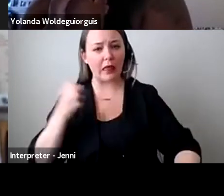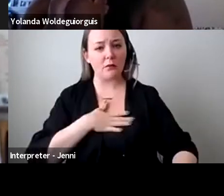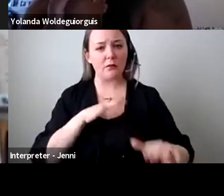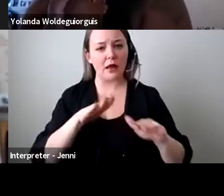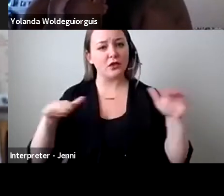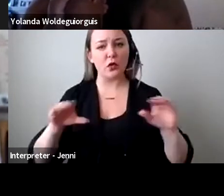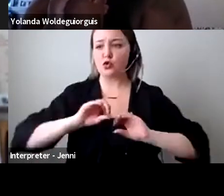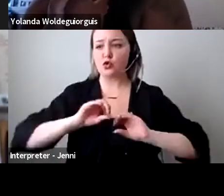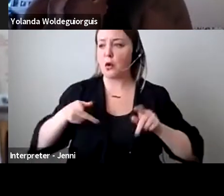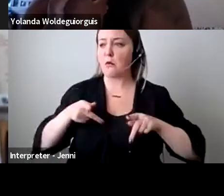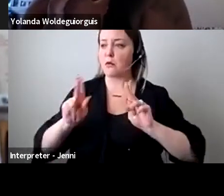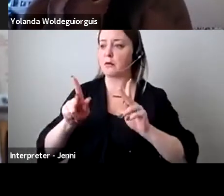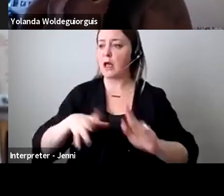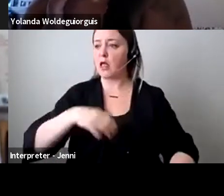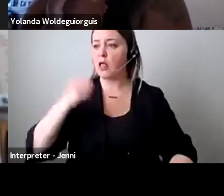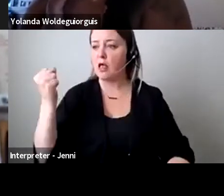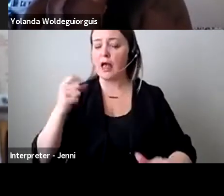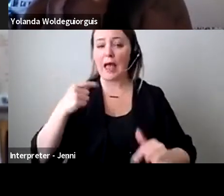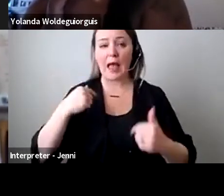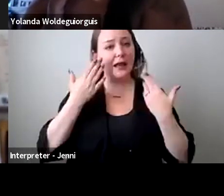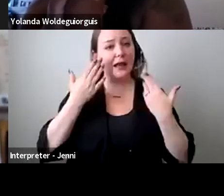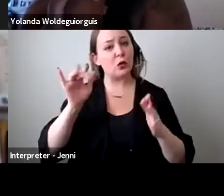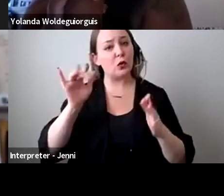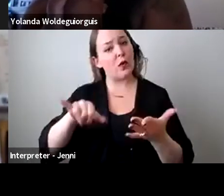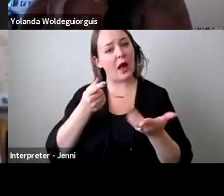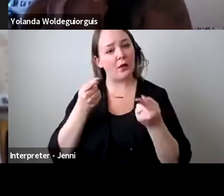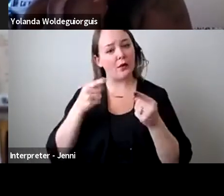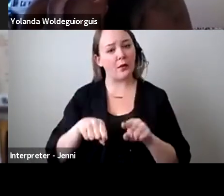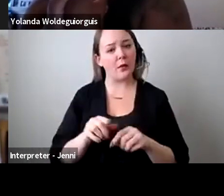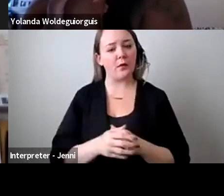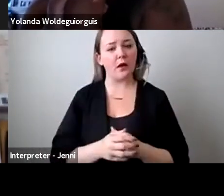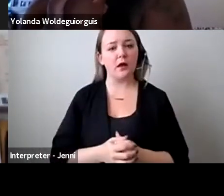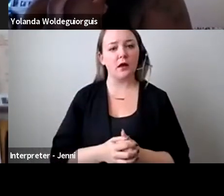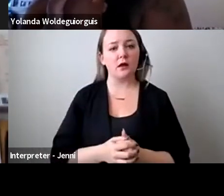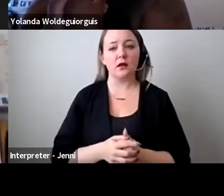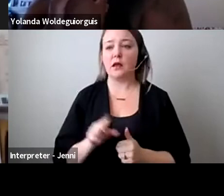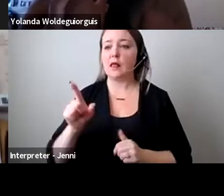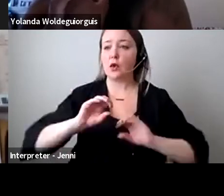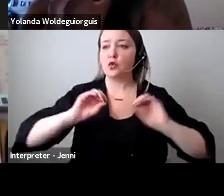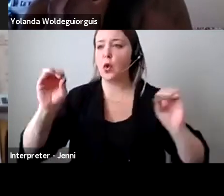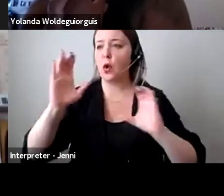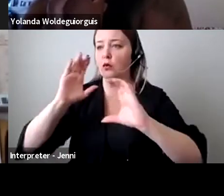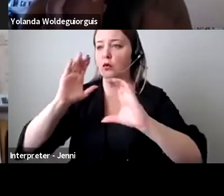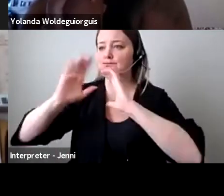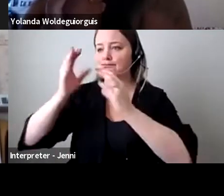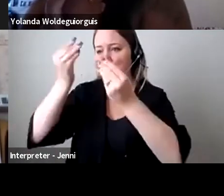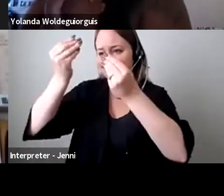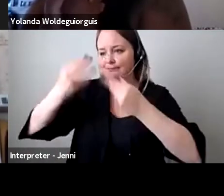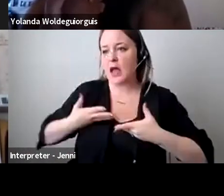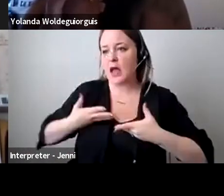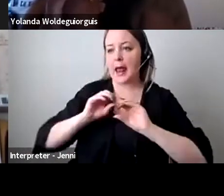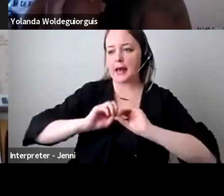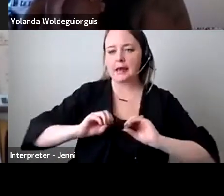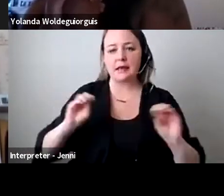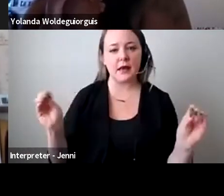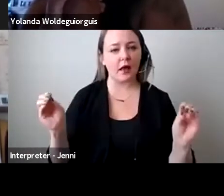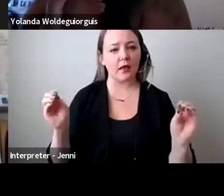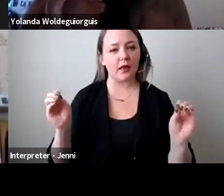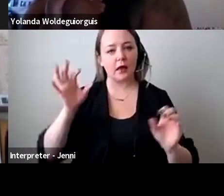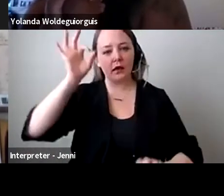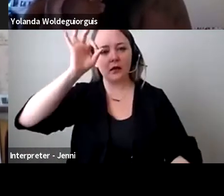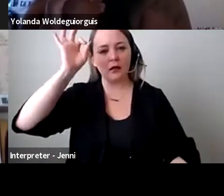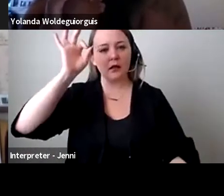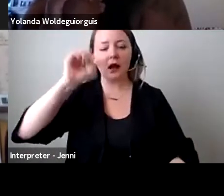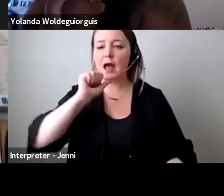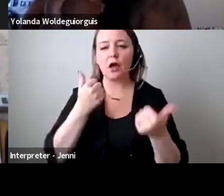without my permission, without my knowledge. They not even having a conversation with me, not knowing me, not trying to